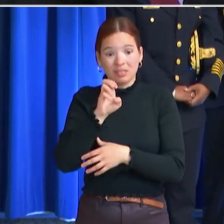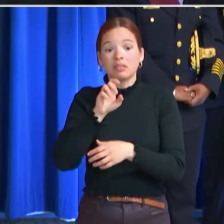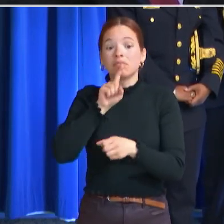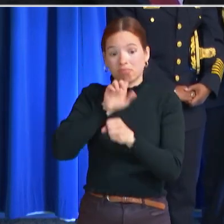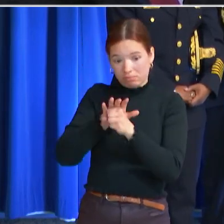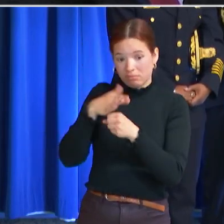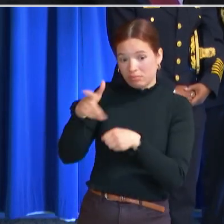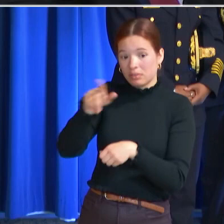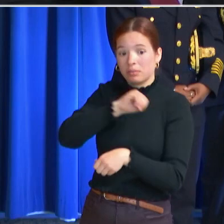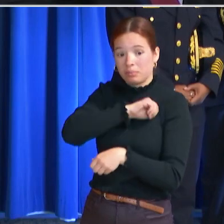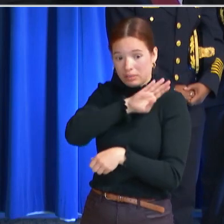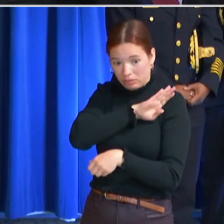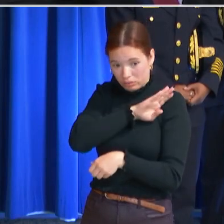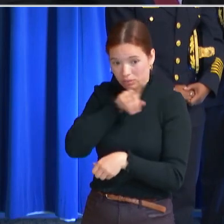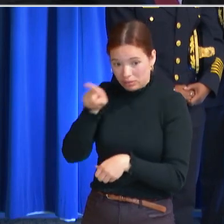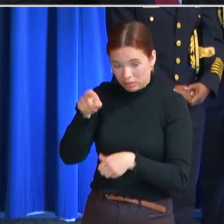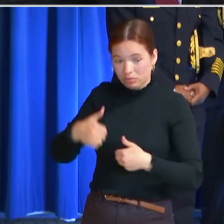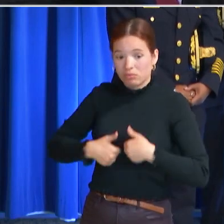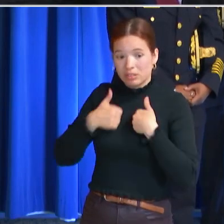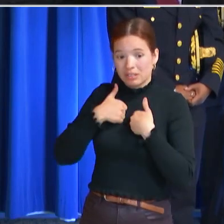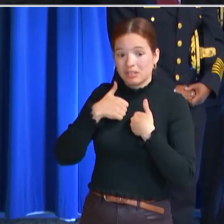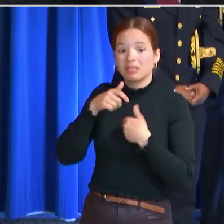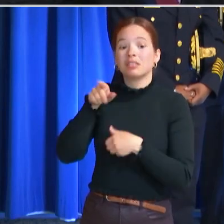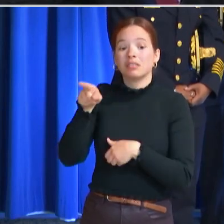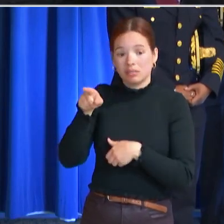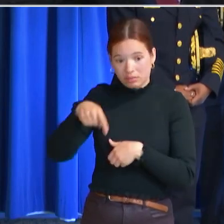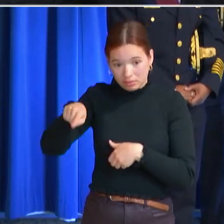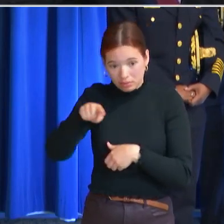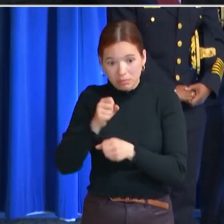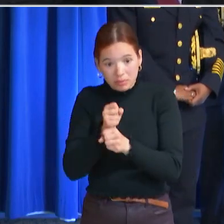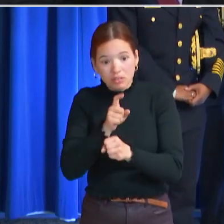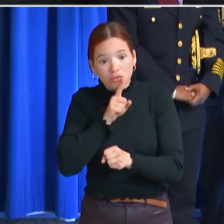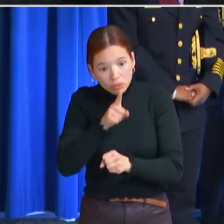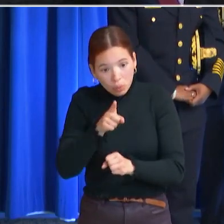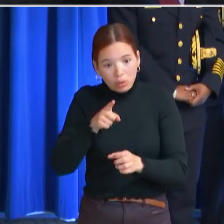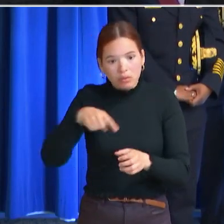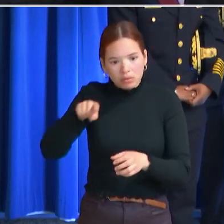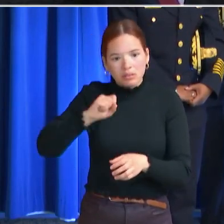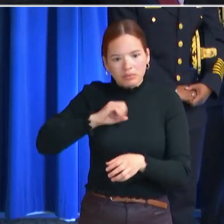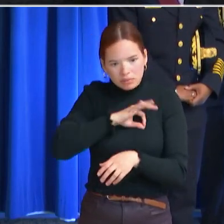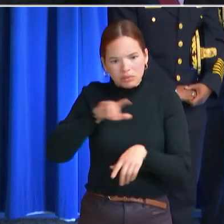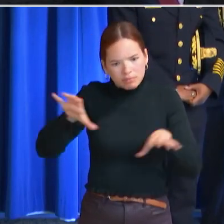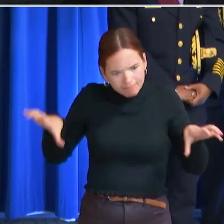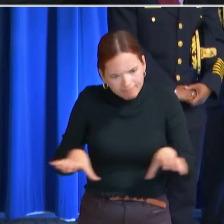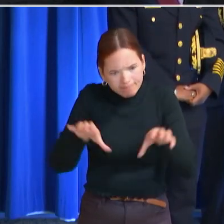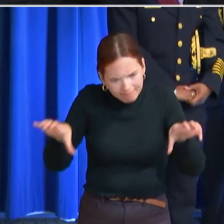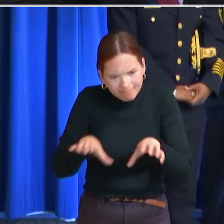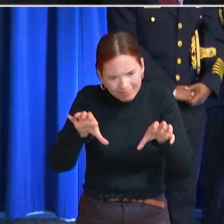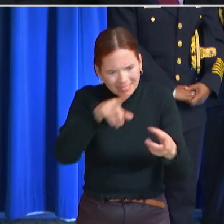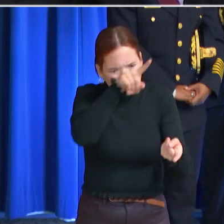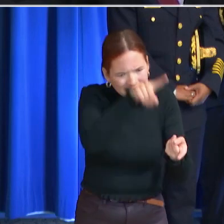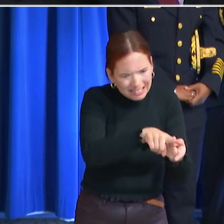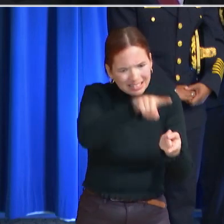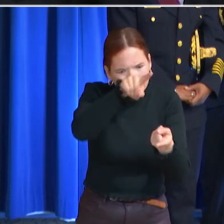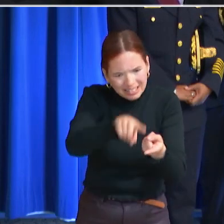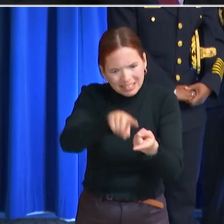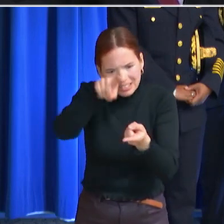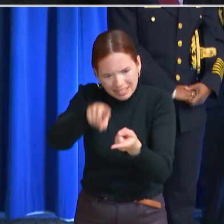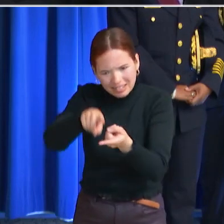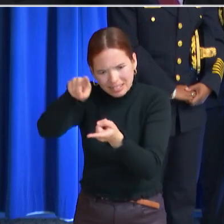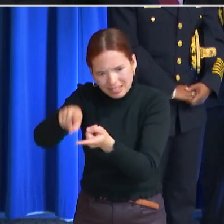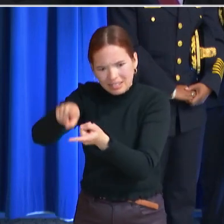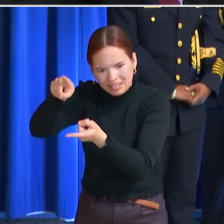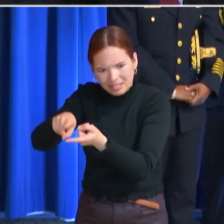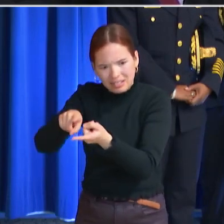of Columbia, and I vowed that with this command staff that we will work to reduce crime. And that's exactly what we did by the